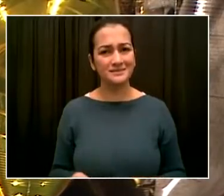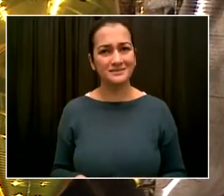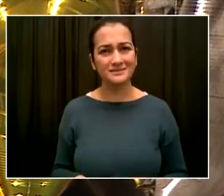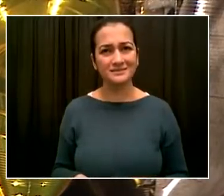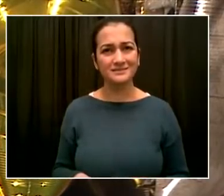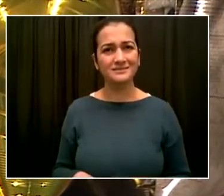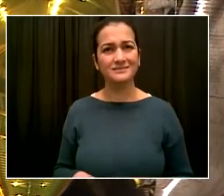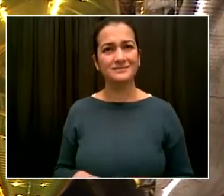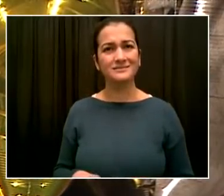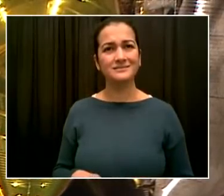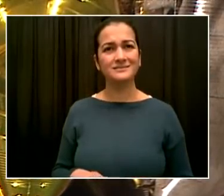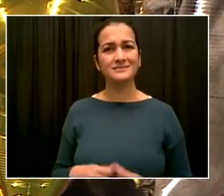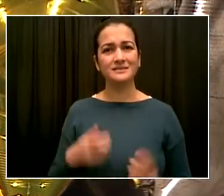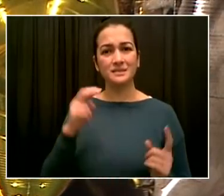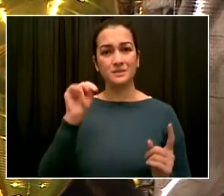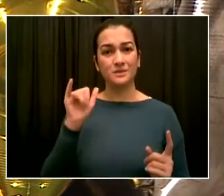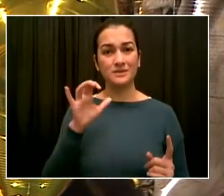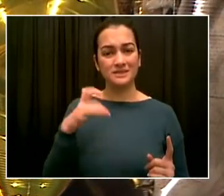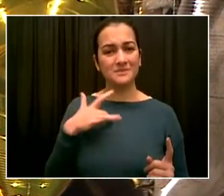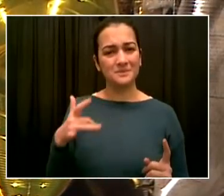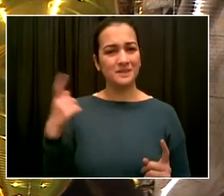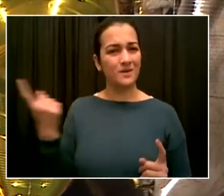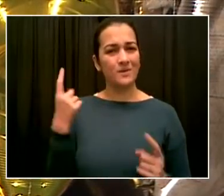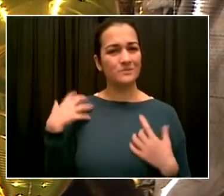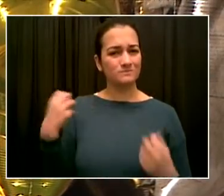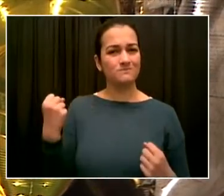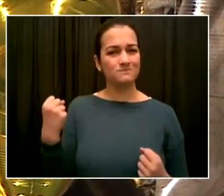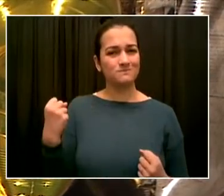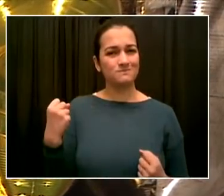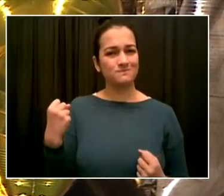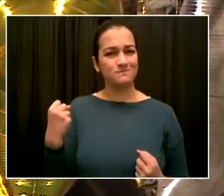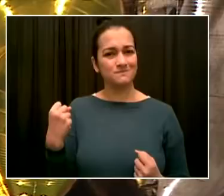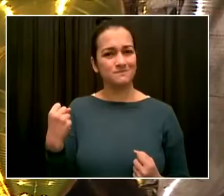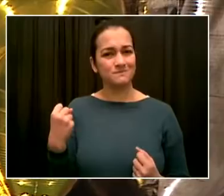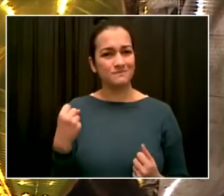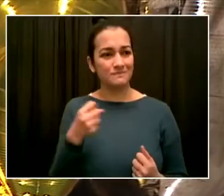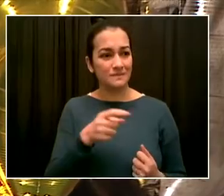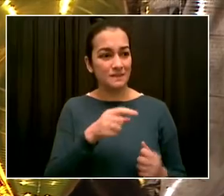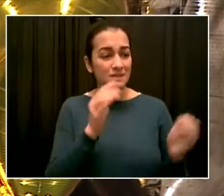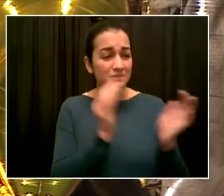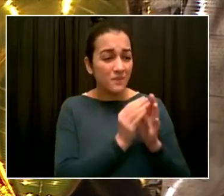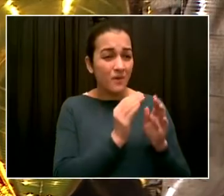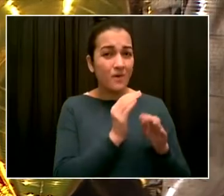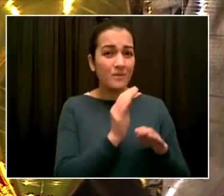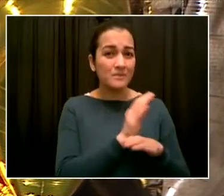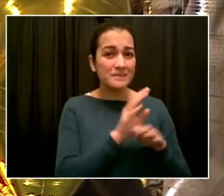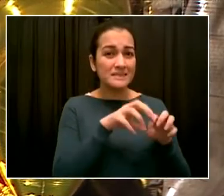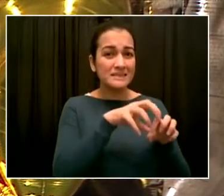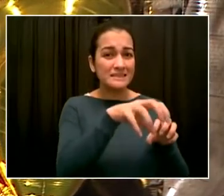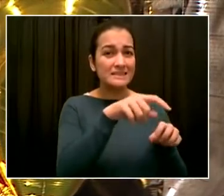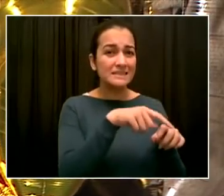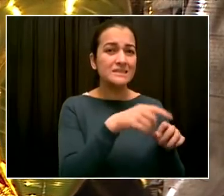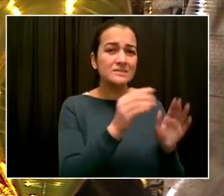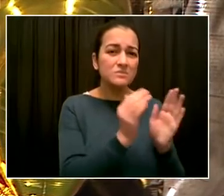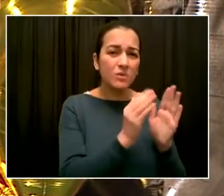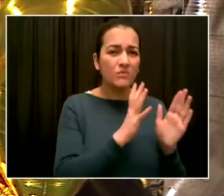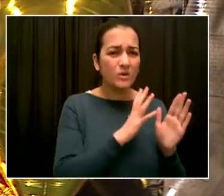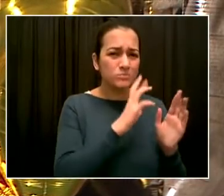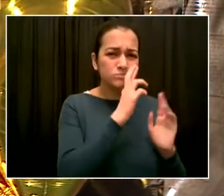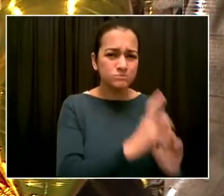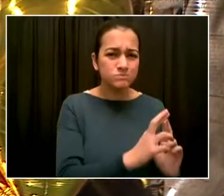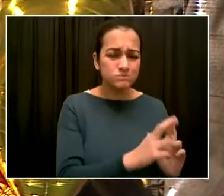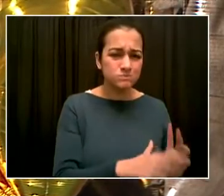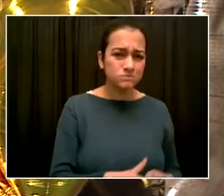neighborhoods of the city, and yet there was an earnest effort to try and address community concerns, but this was for